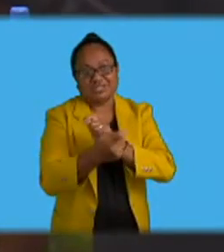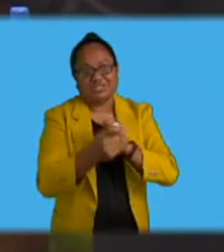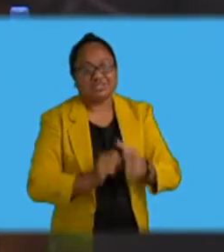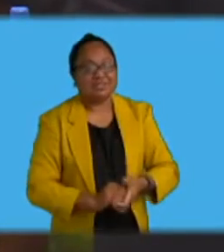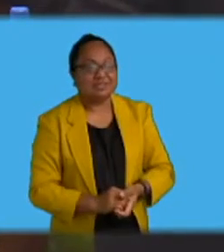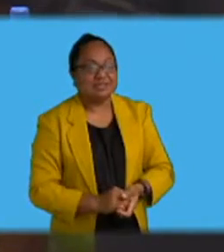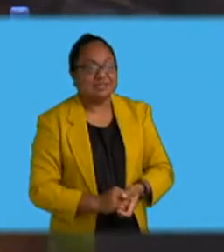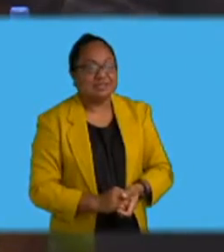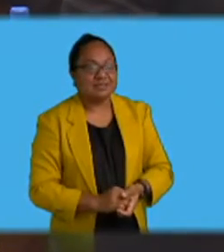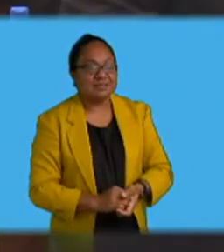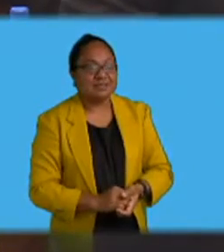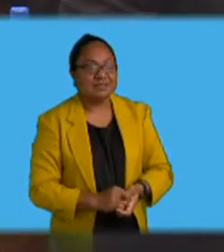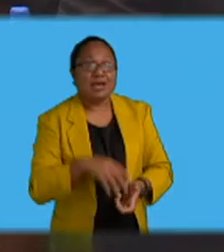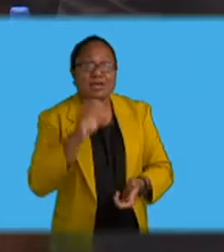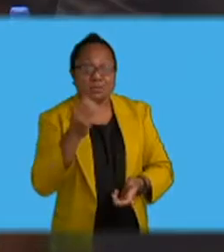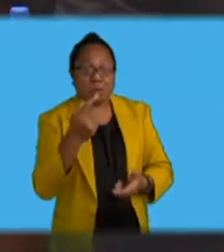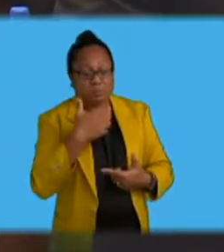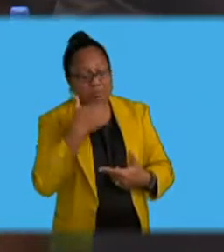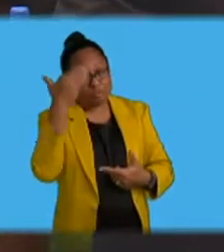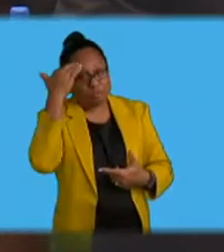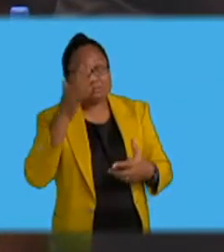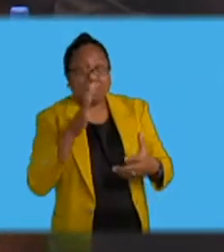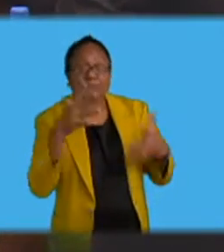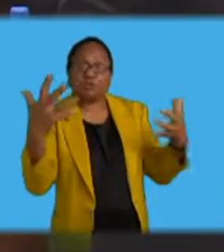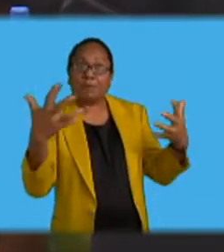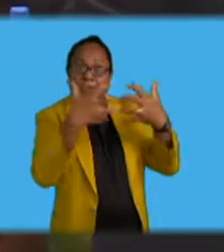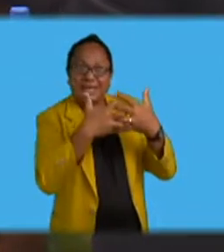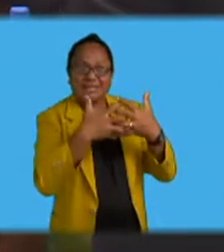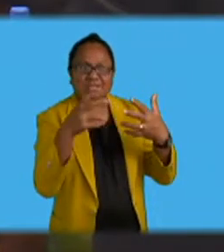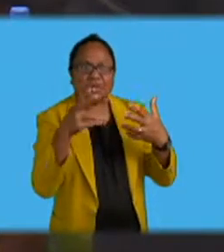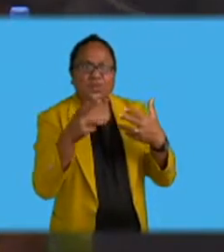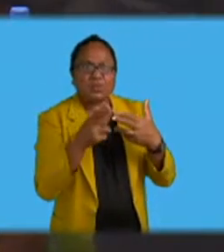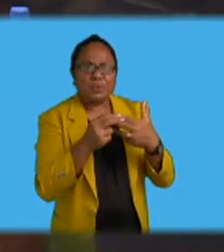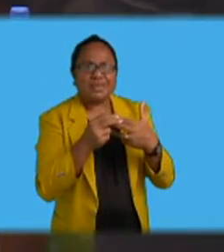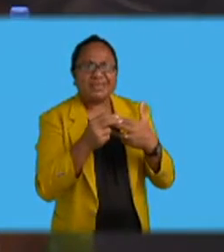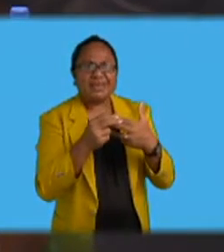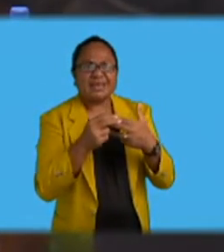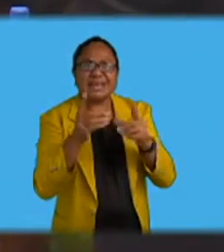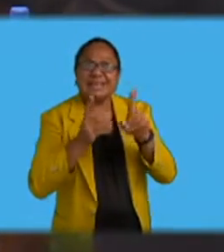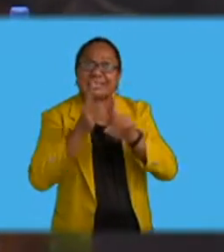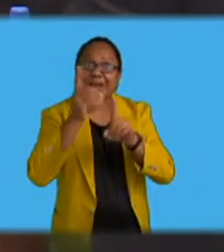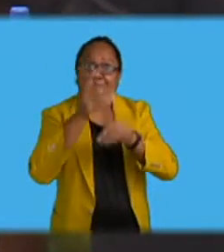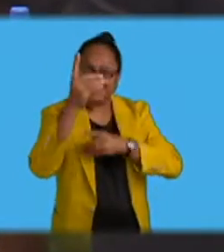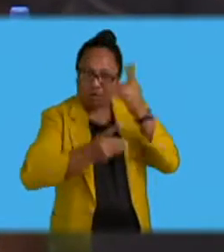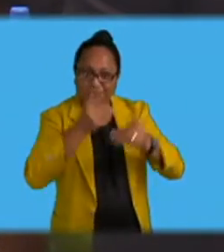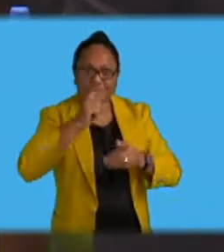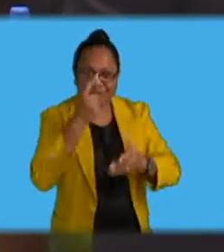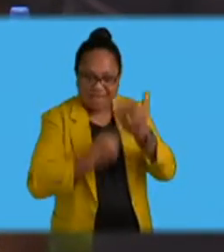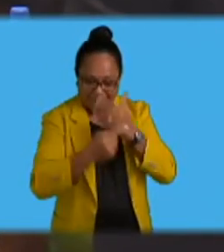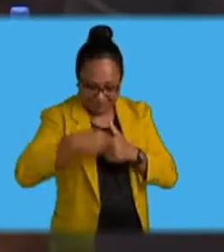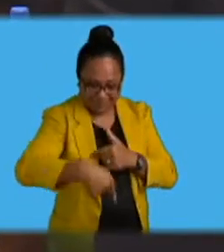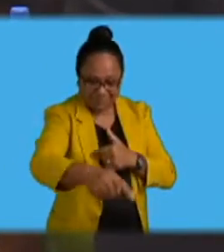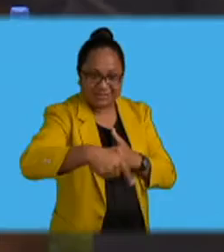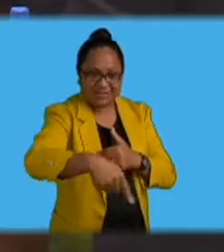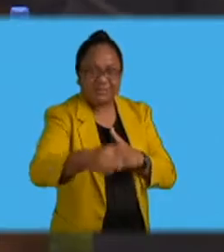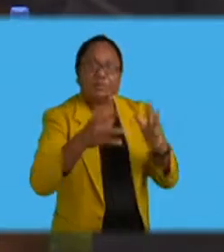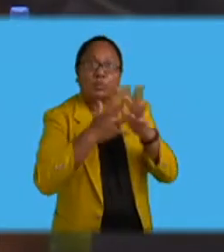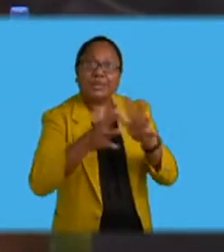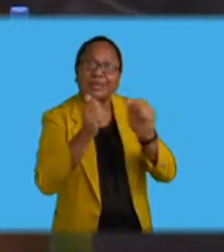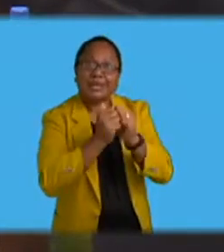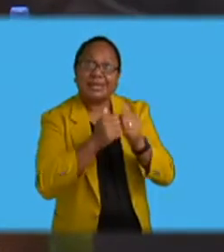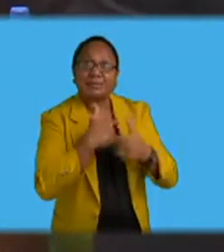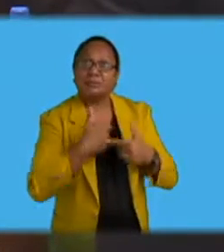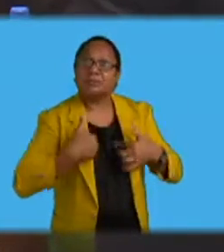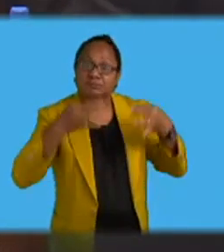that to coincide with our the Sessional Development Conference that will happen this weekend, Madam Speaker, we decided that we